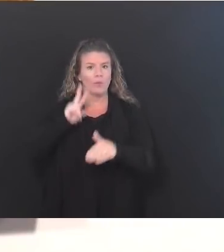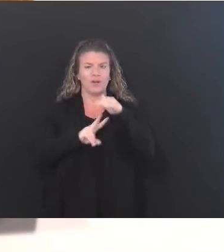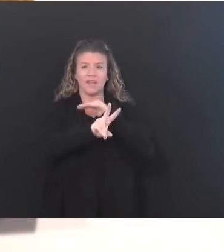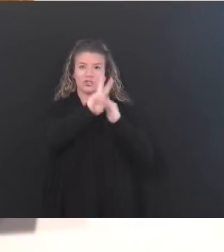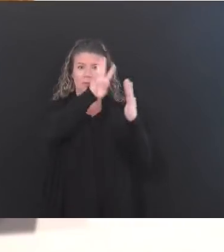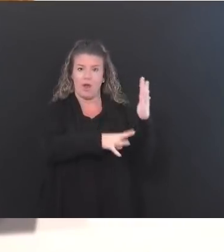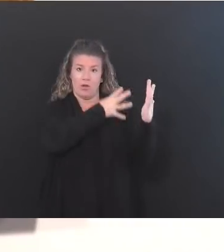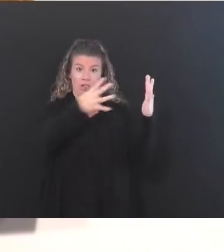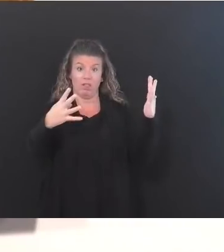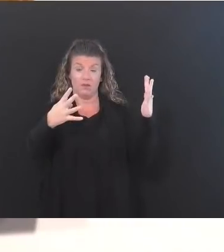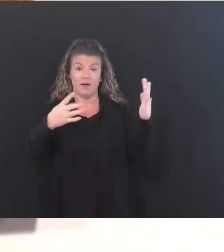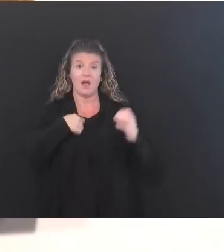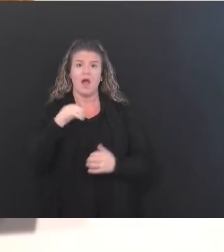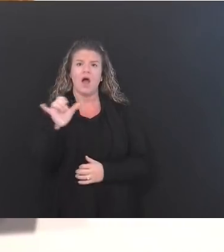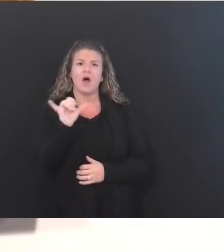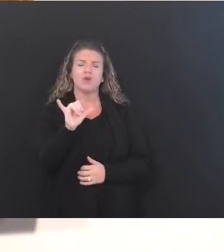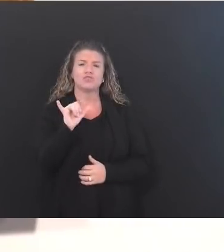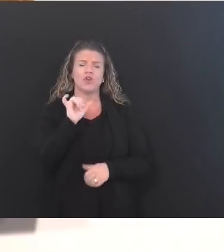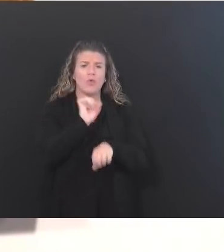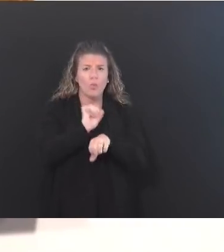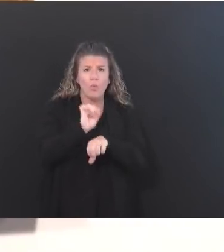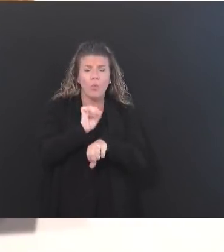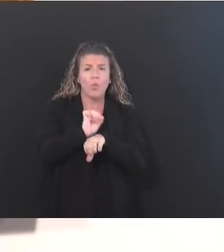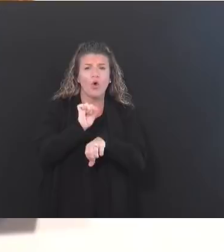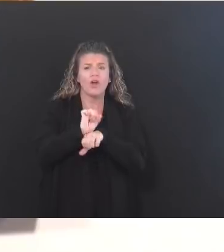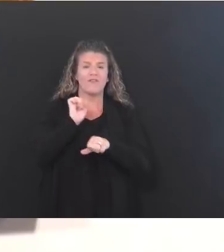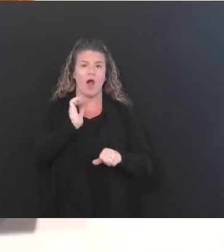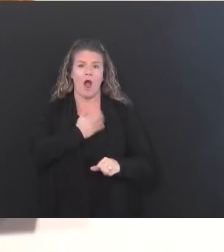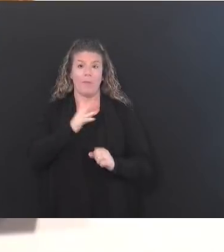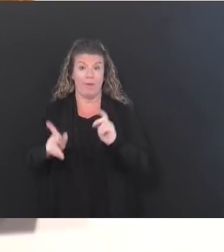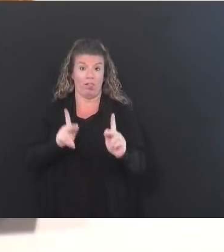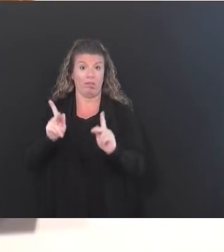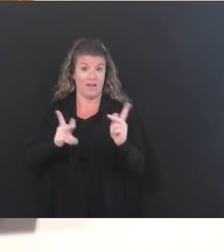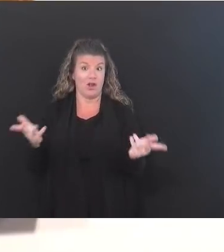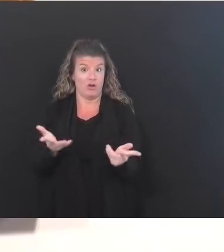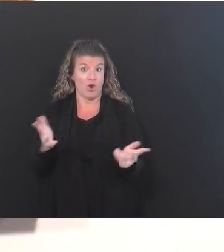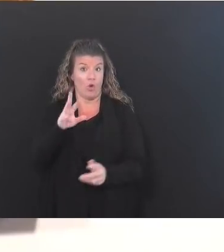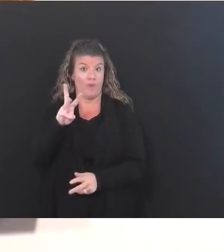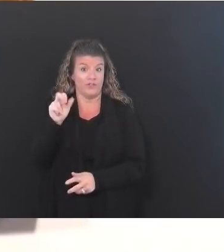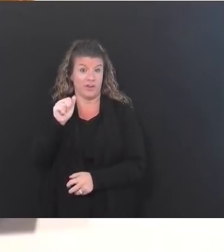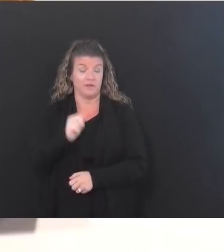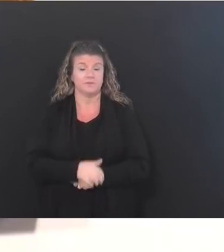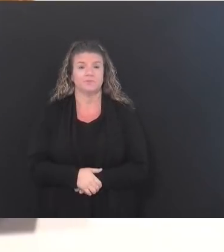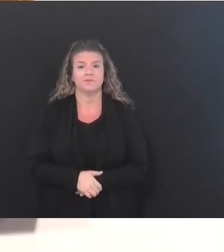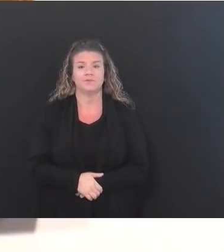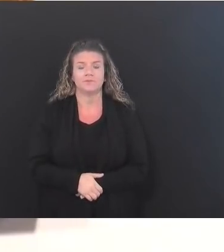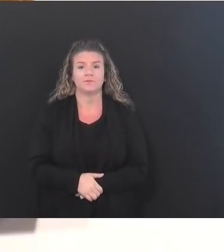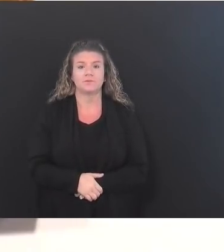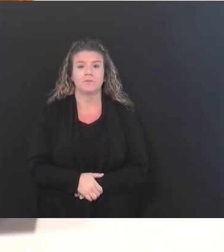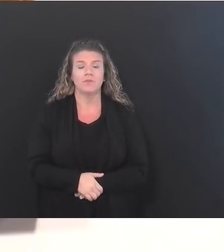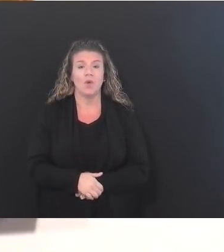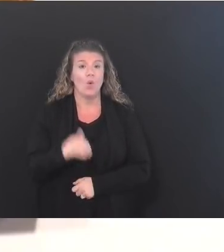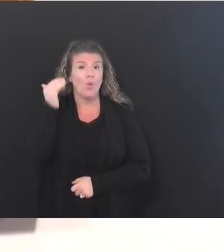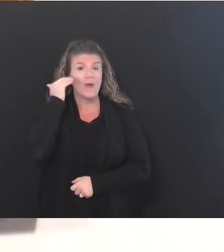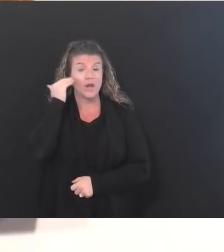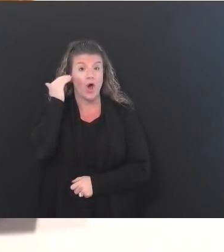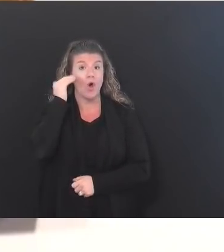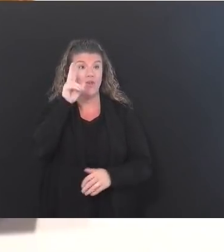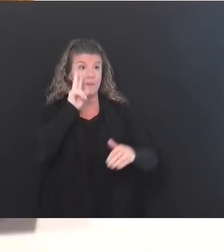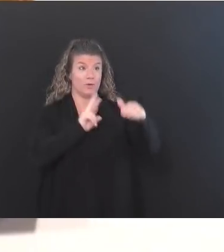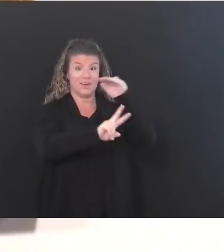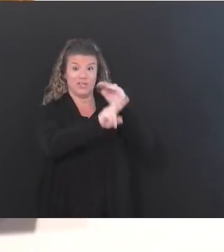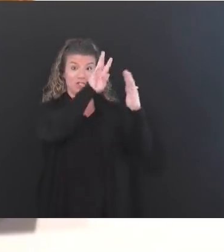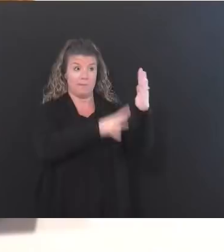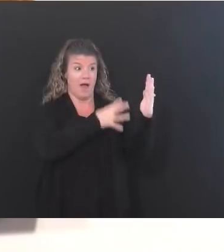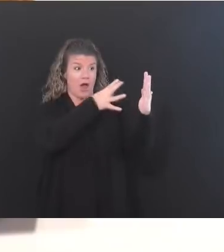model, and also about the work of our citizens. So we know that prediction models have many